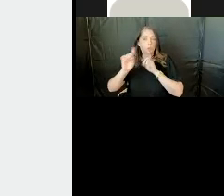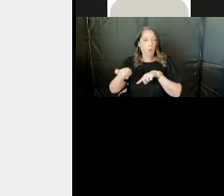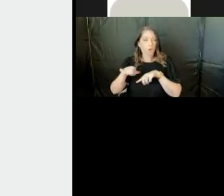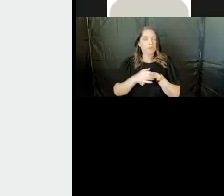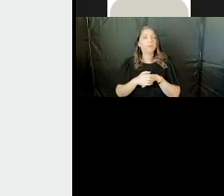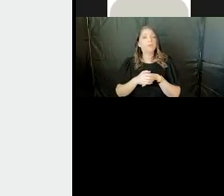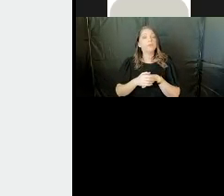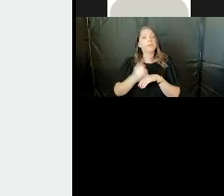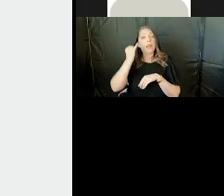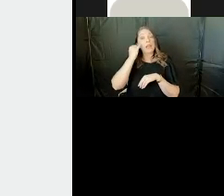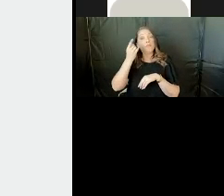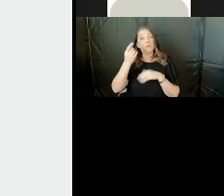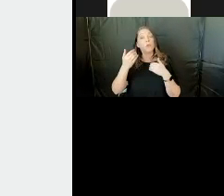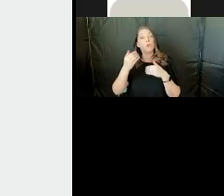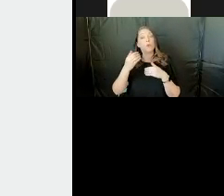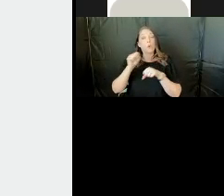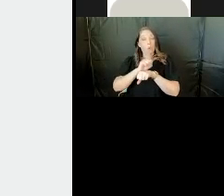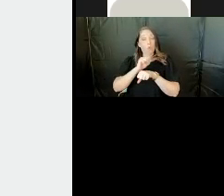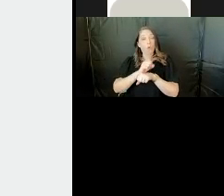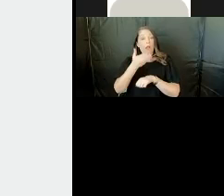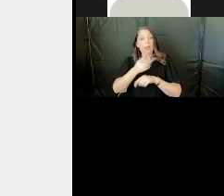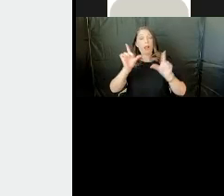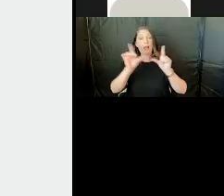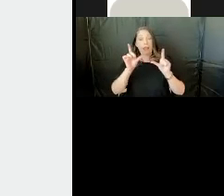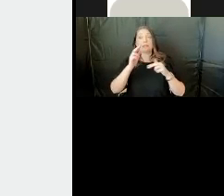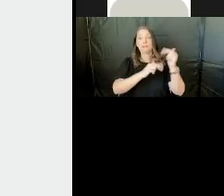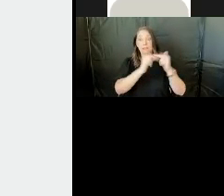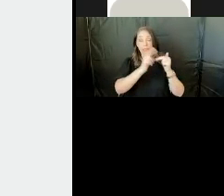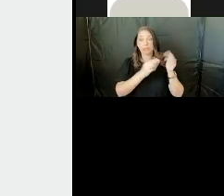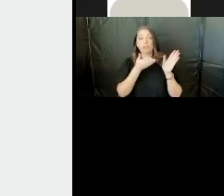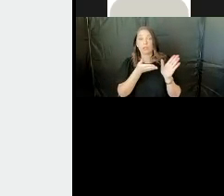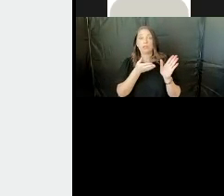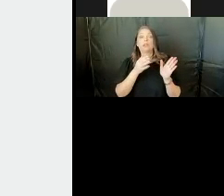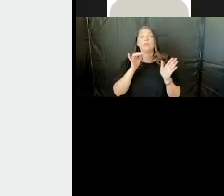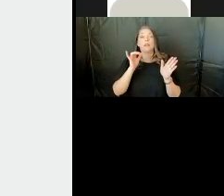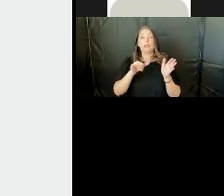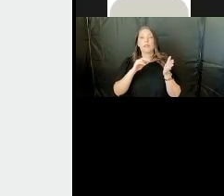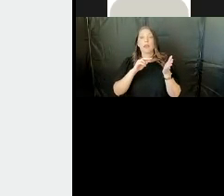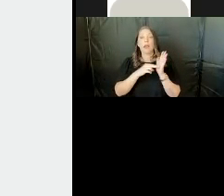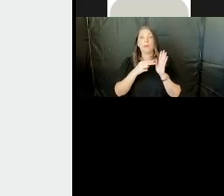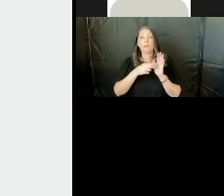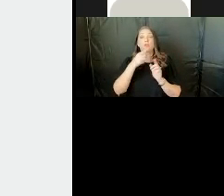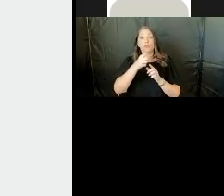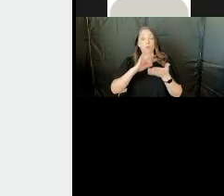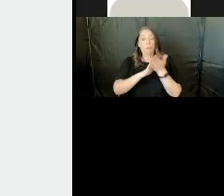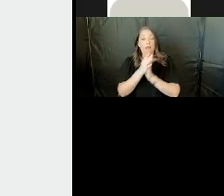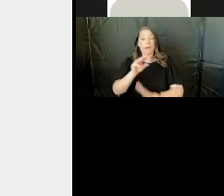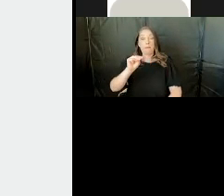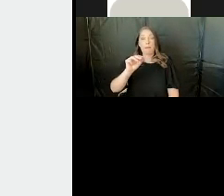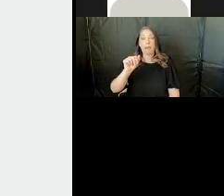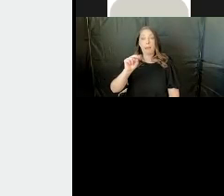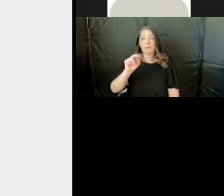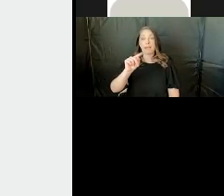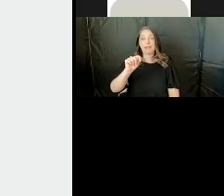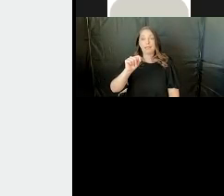of a licensed facility, your employment position falls within the definition of a mandated reporter.